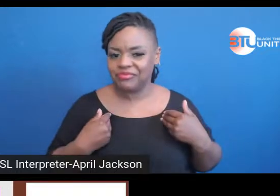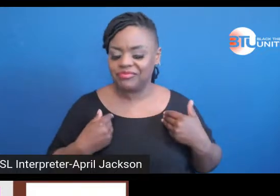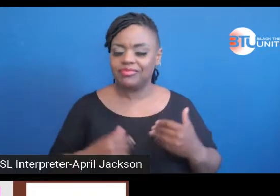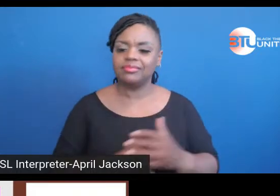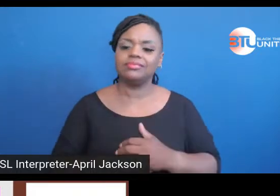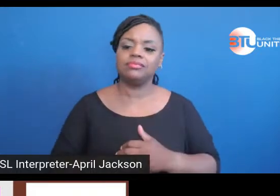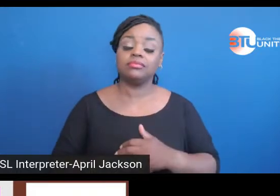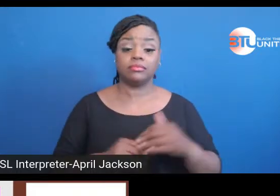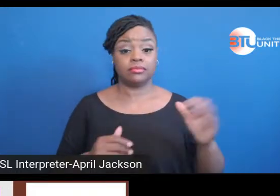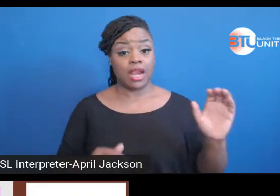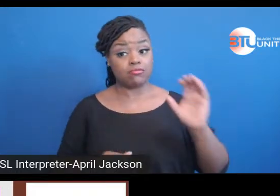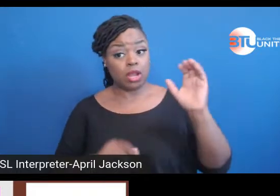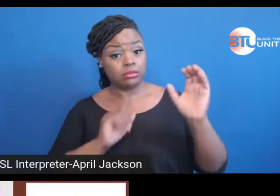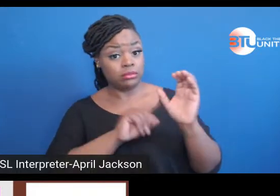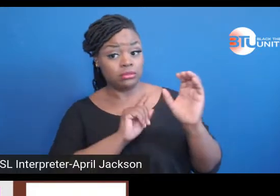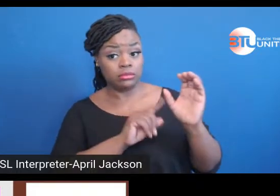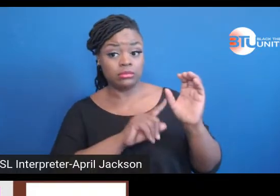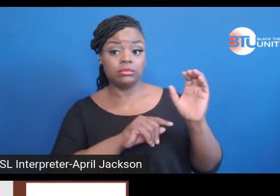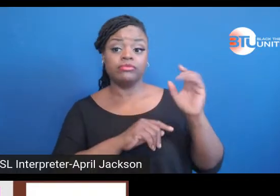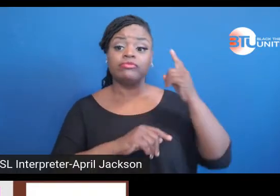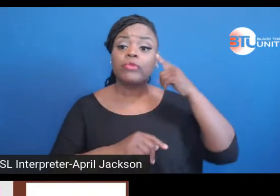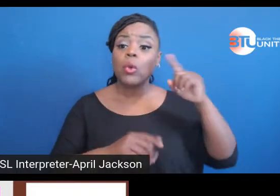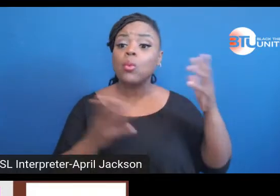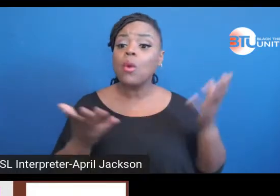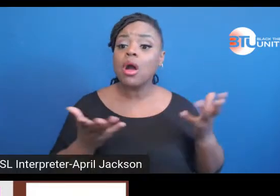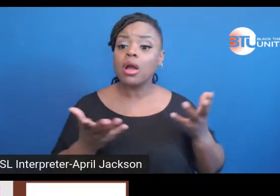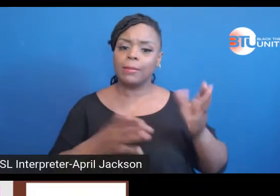a corporation, and that's 95 years.